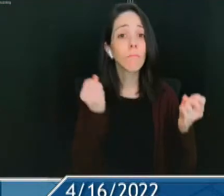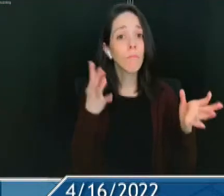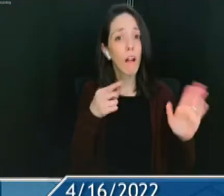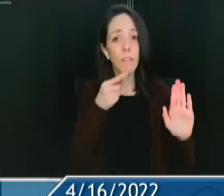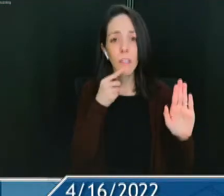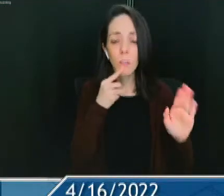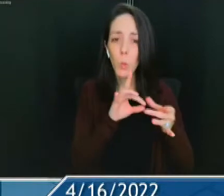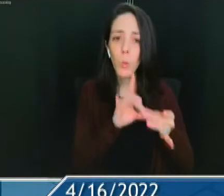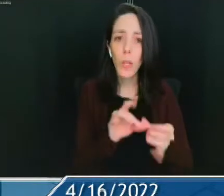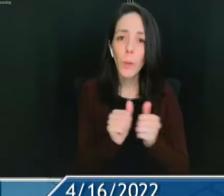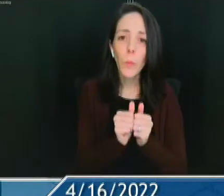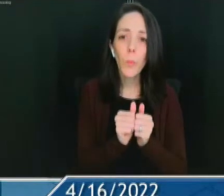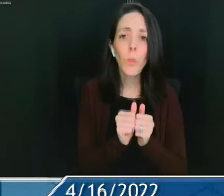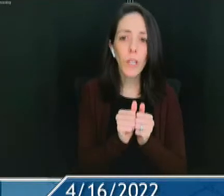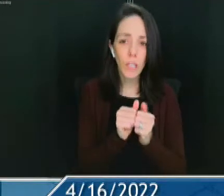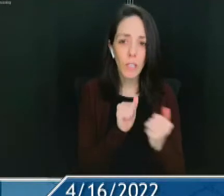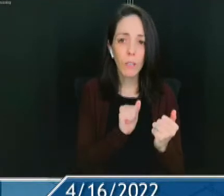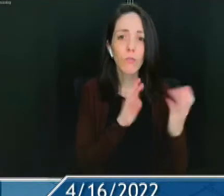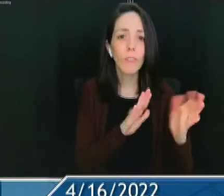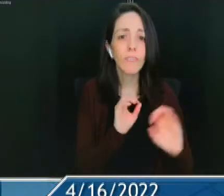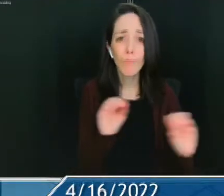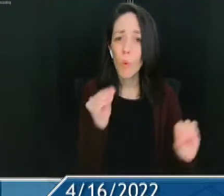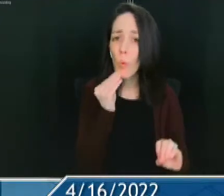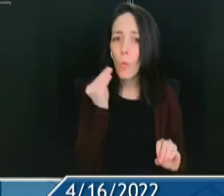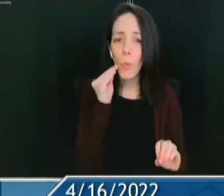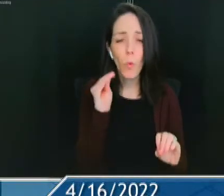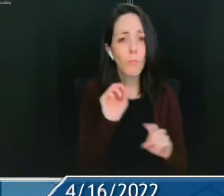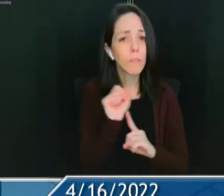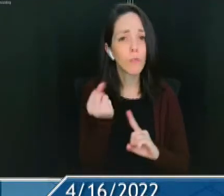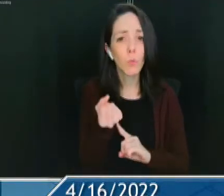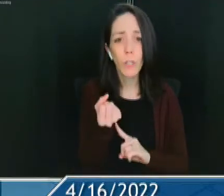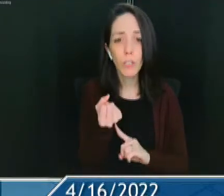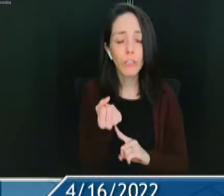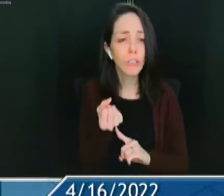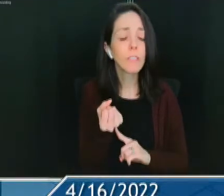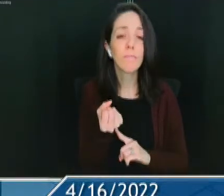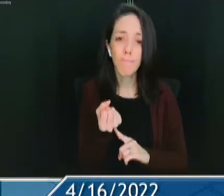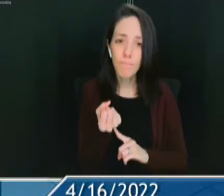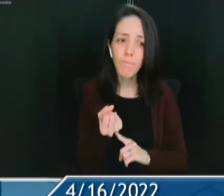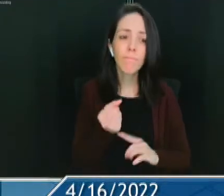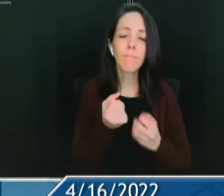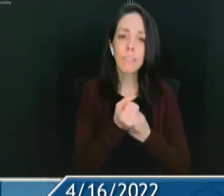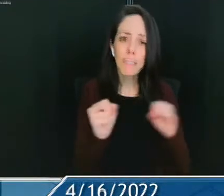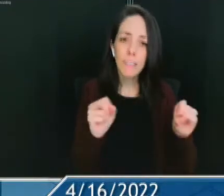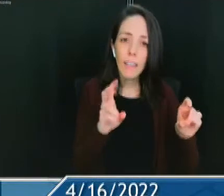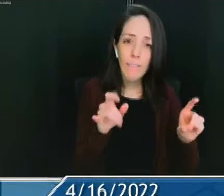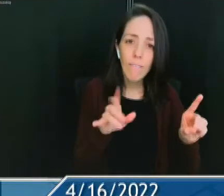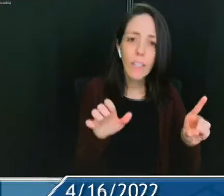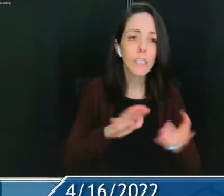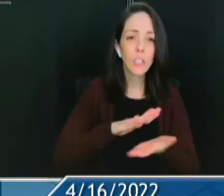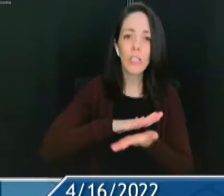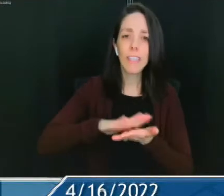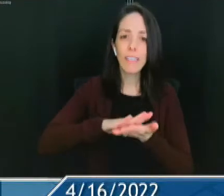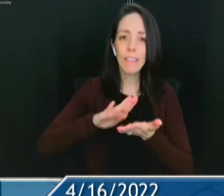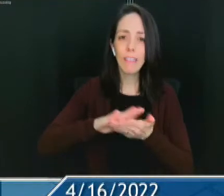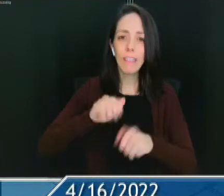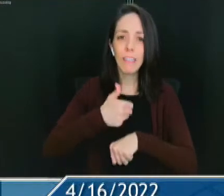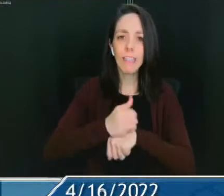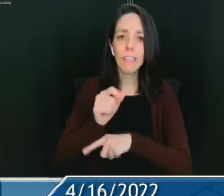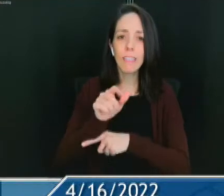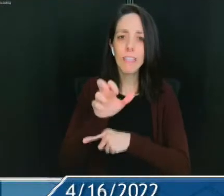around addressing the homeless crisis on our streets, the safe rest villages, hygiene stations, and